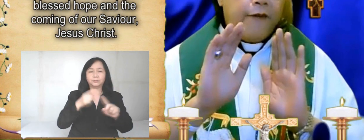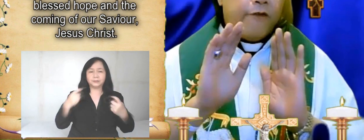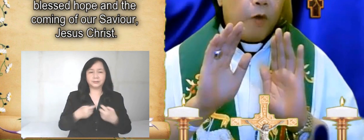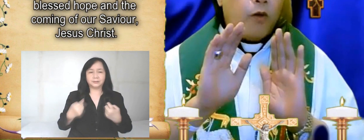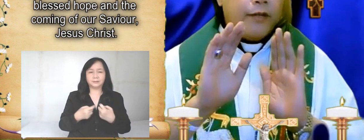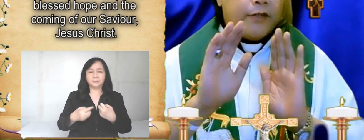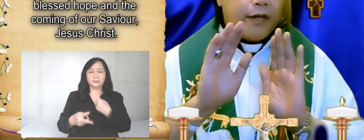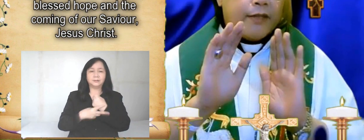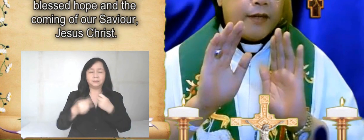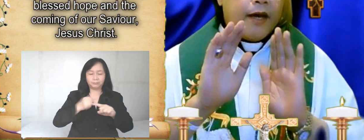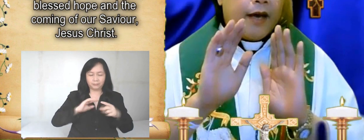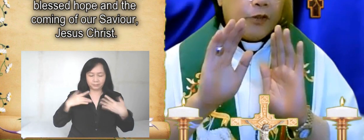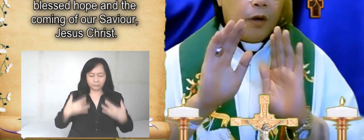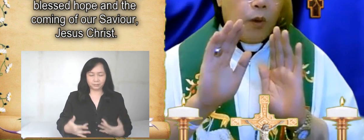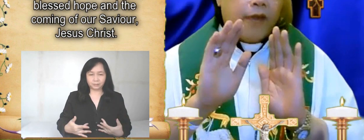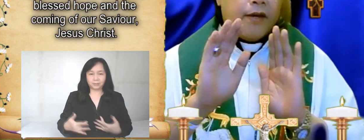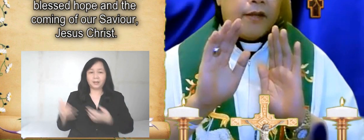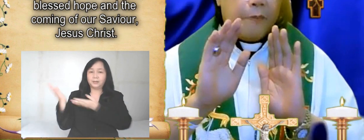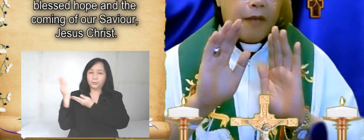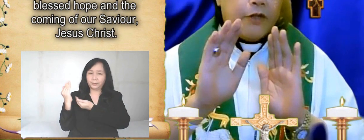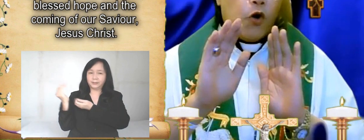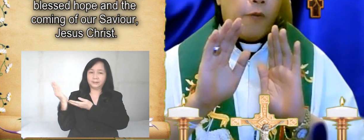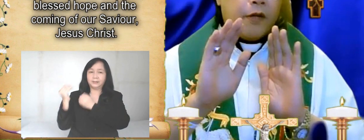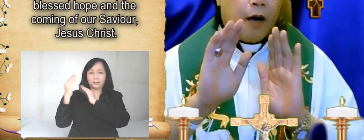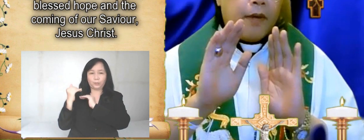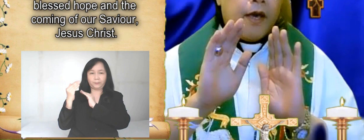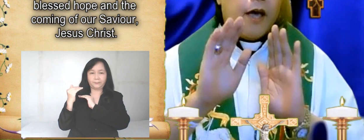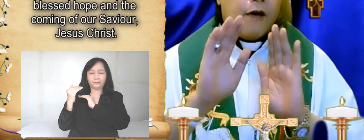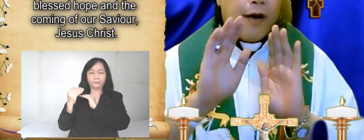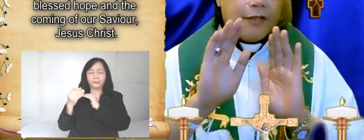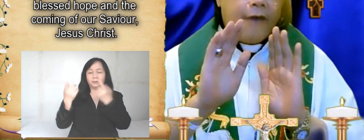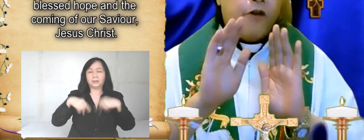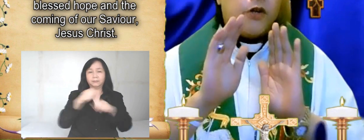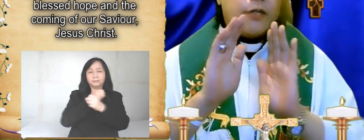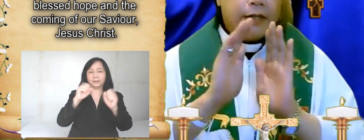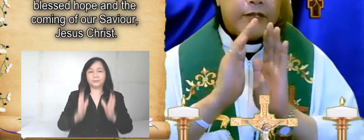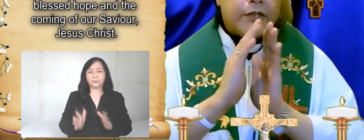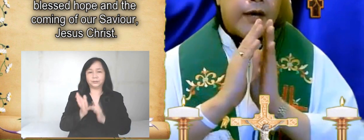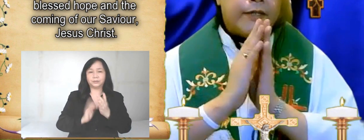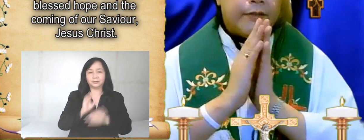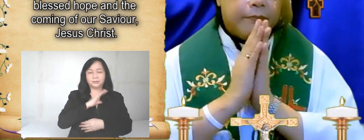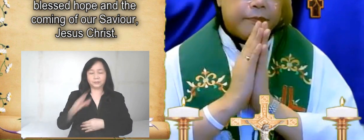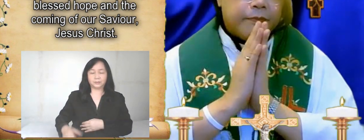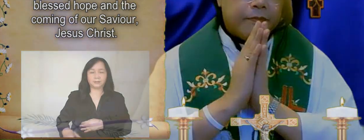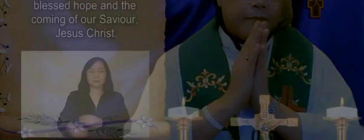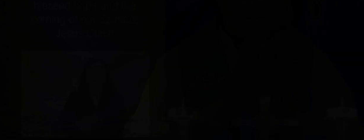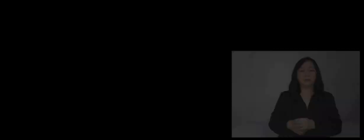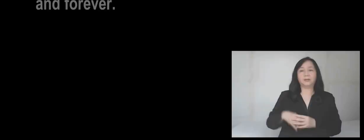and safe from all distress, as we await the blessed hope and coming of our Savior, Jesus Christ.